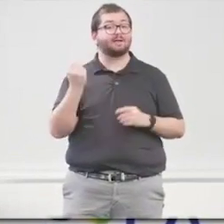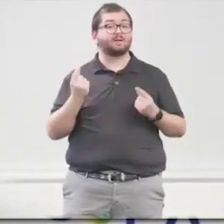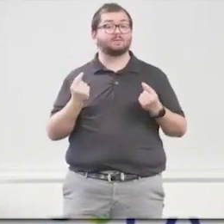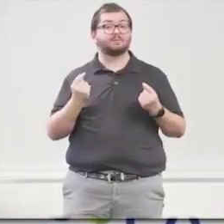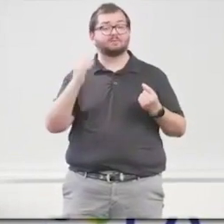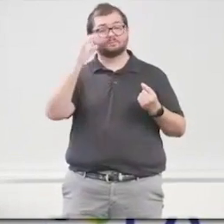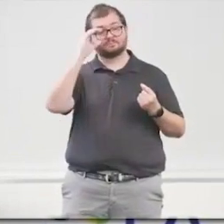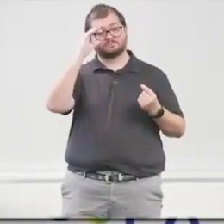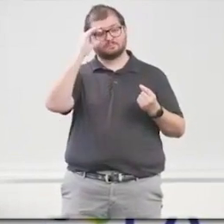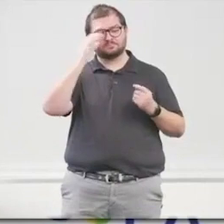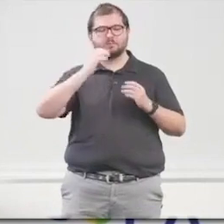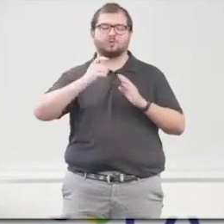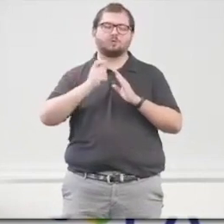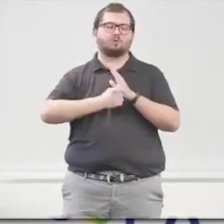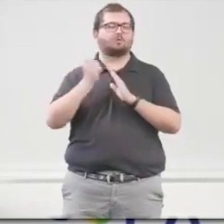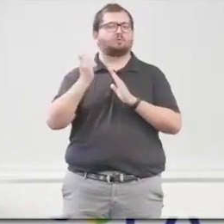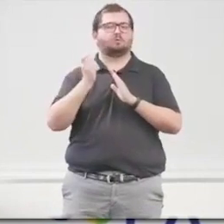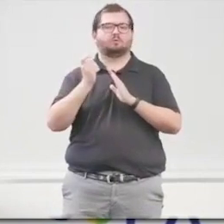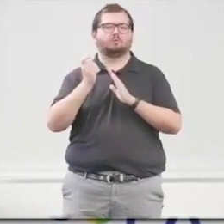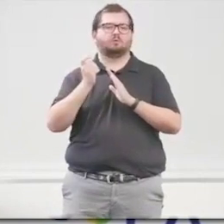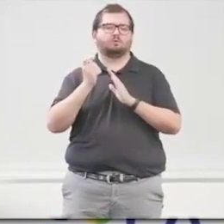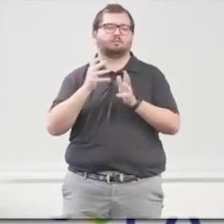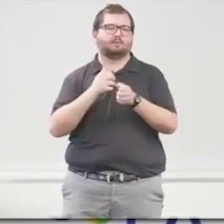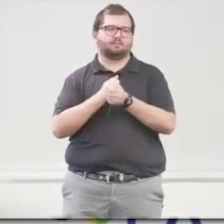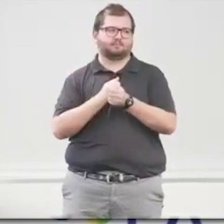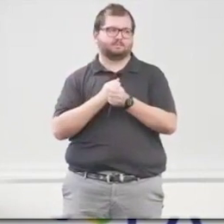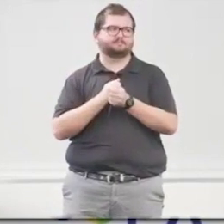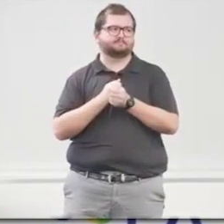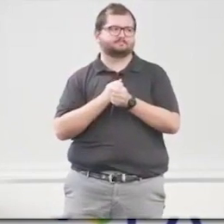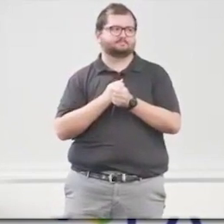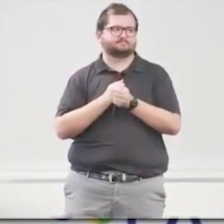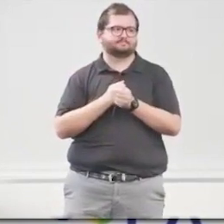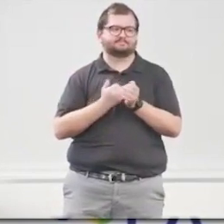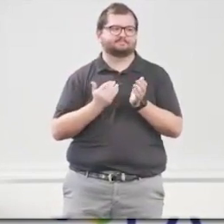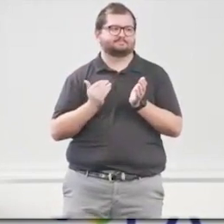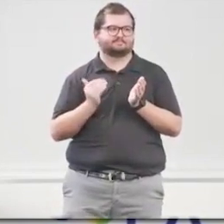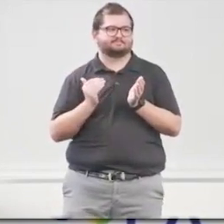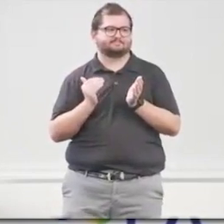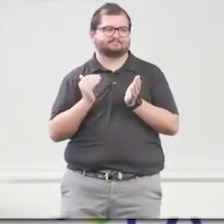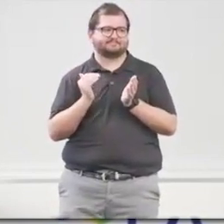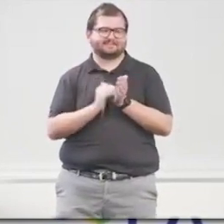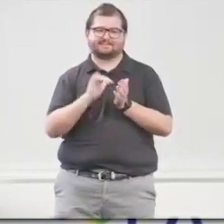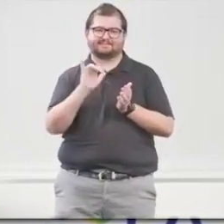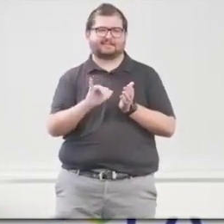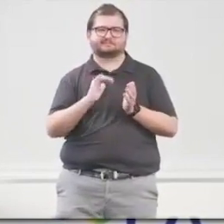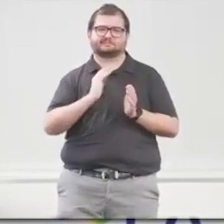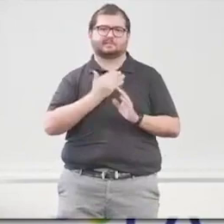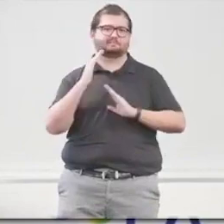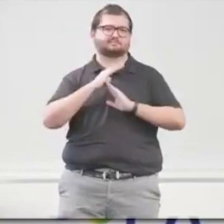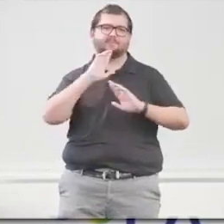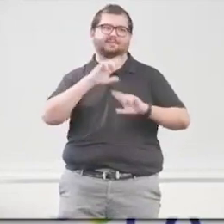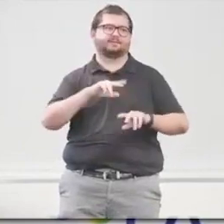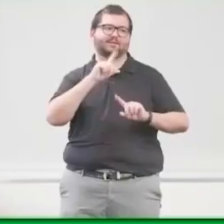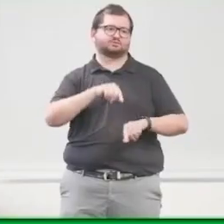automatic update. And yeah, that's the more questions we could ask about and answer about that. Yep, sounds